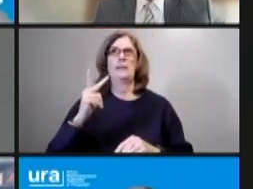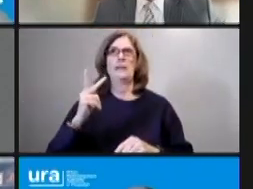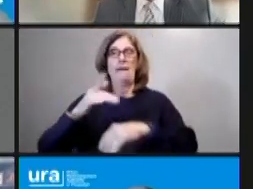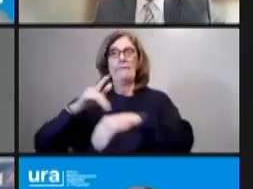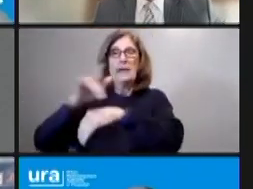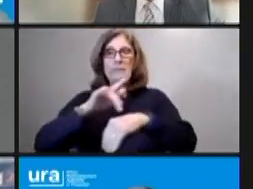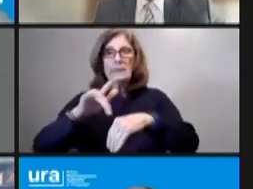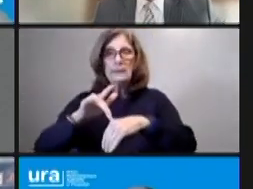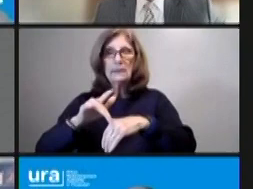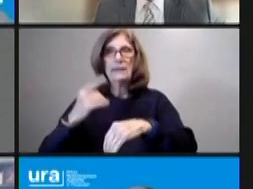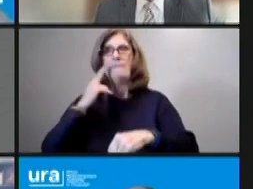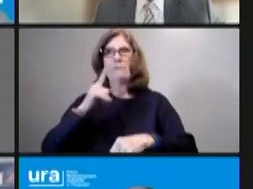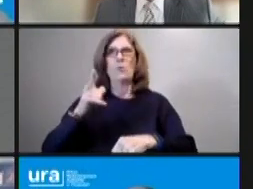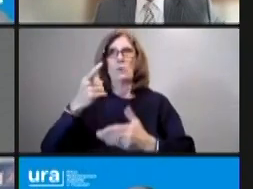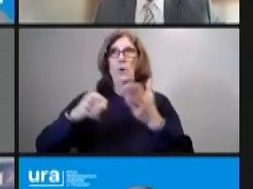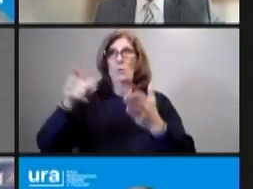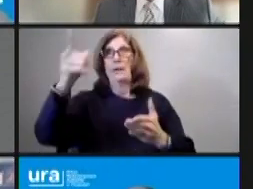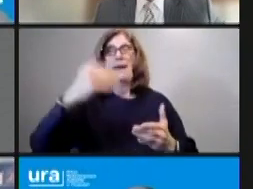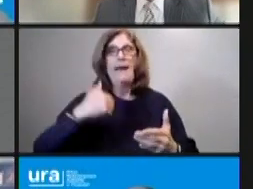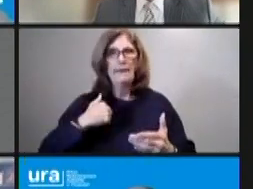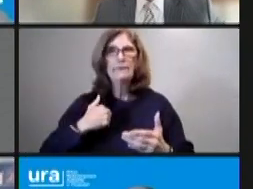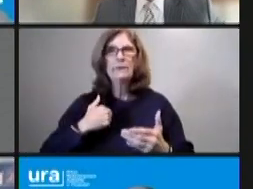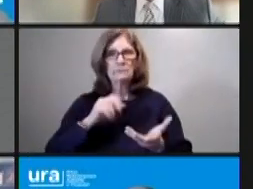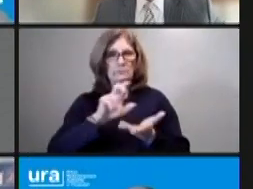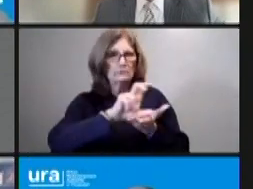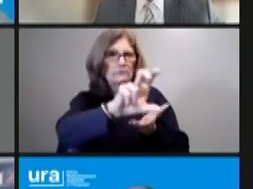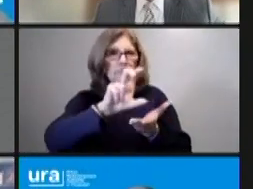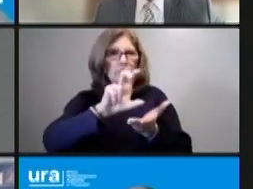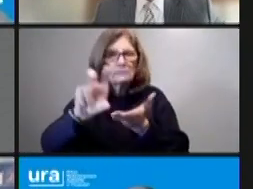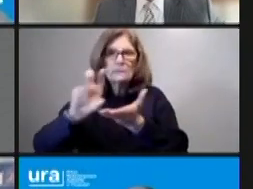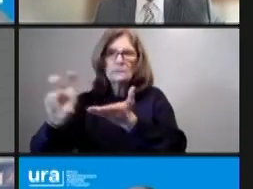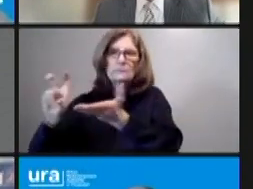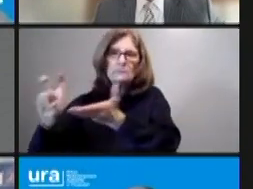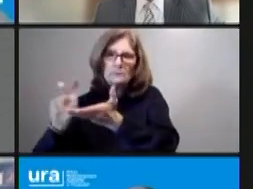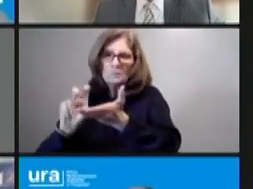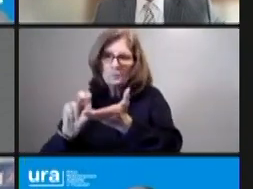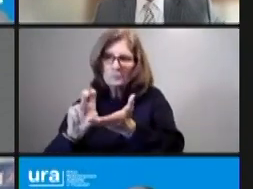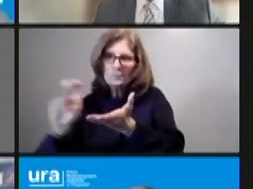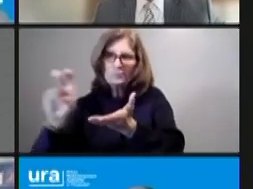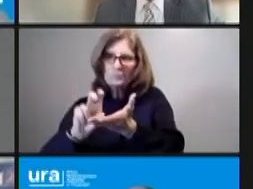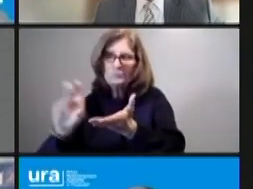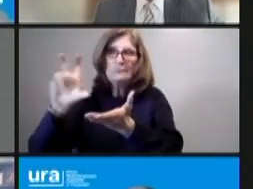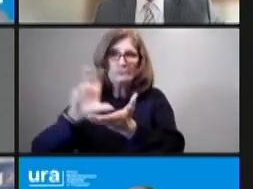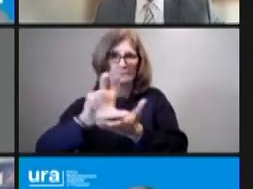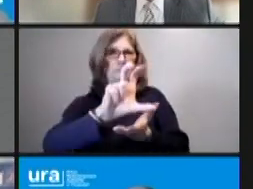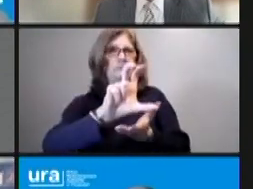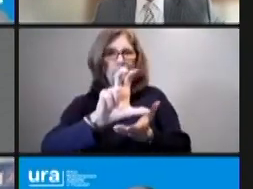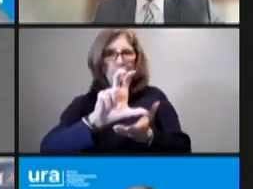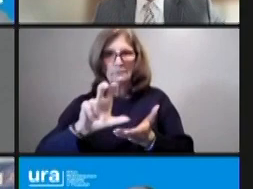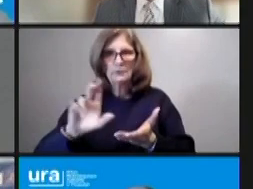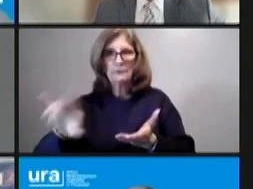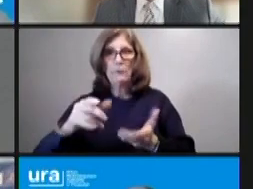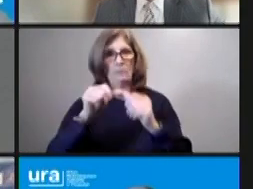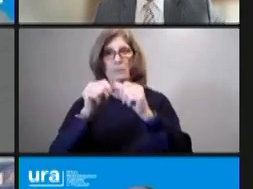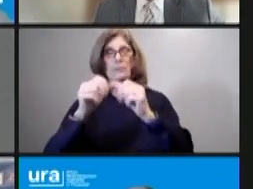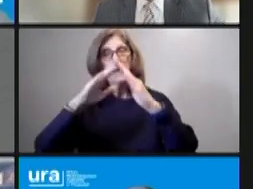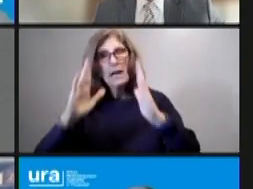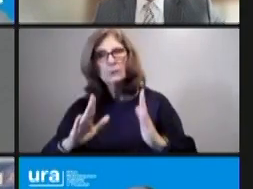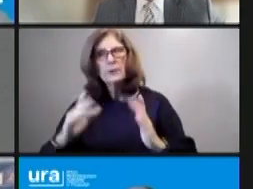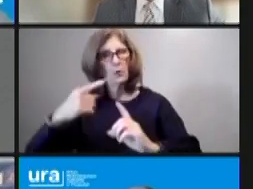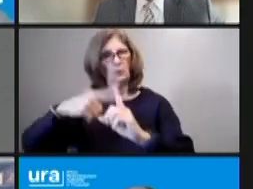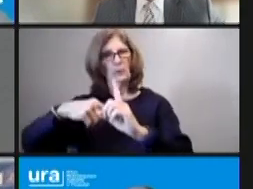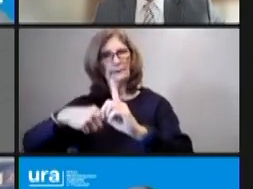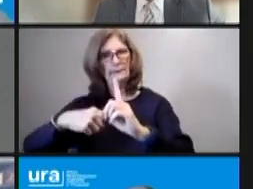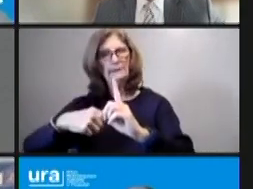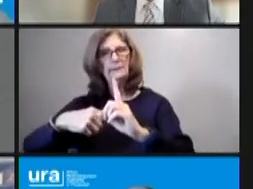amazing programs that we do have here, and the allocation of which, you know, where they're going, whether it be permanent housing, rental housing, and the development of